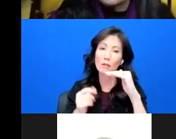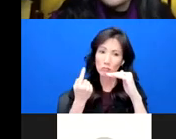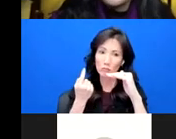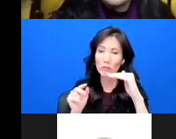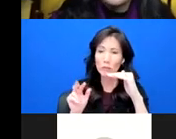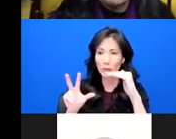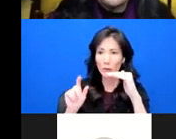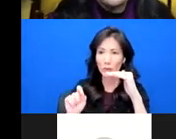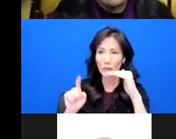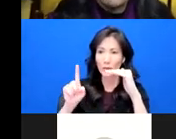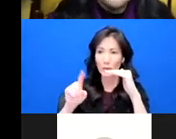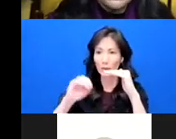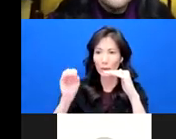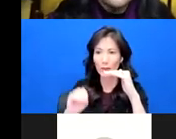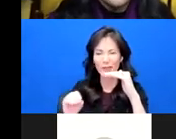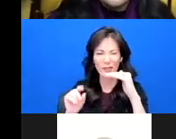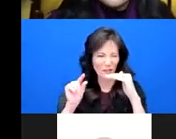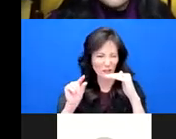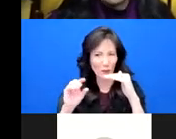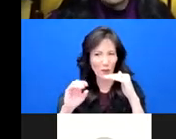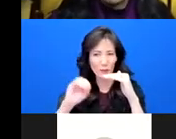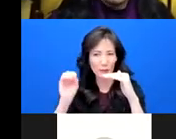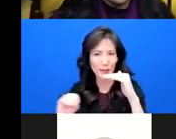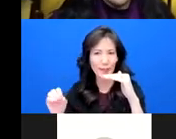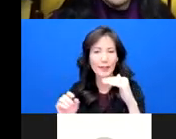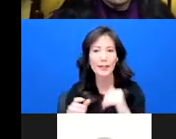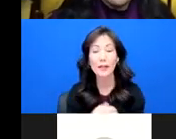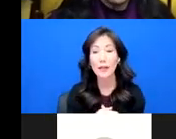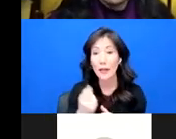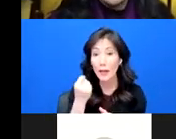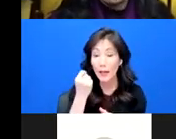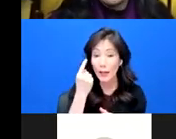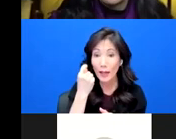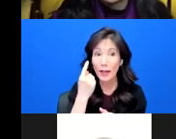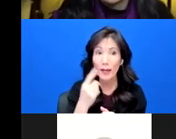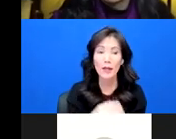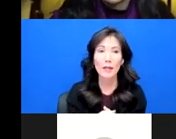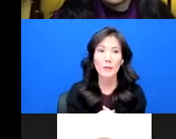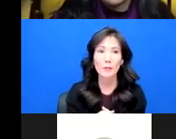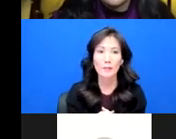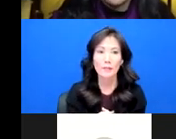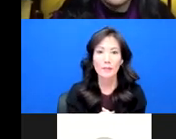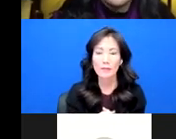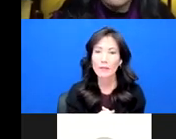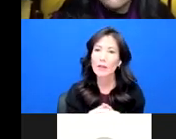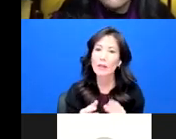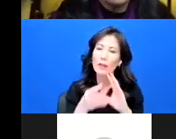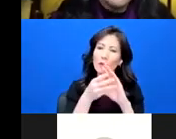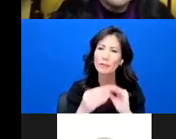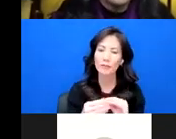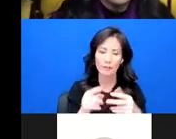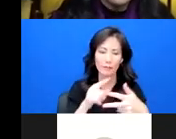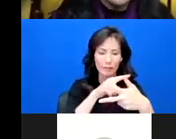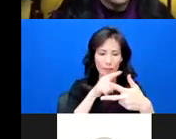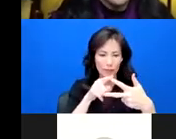but still that's a pretty small percentage. And when we're talking about solely the total plan deviations, having a